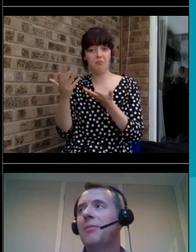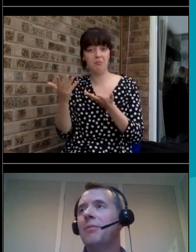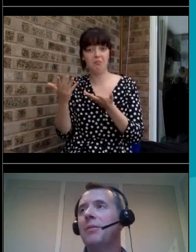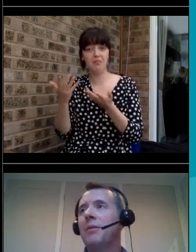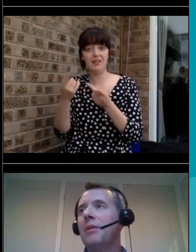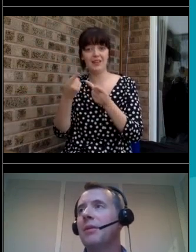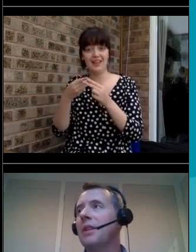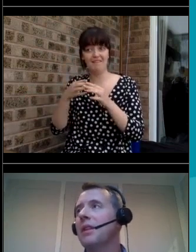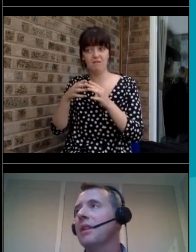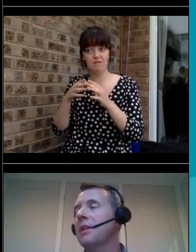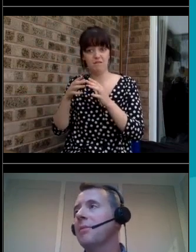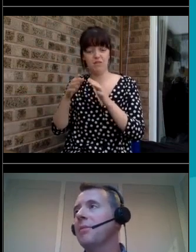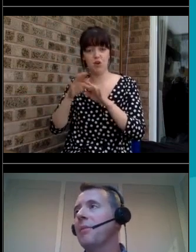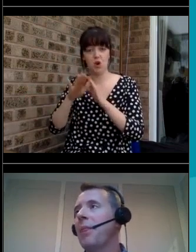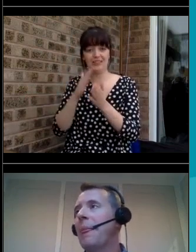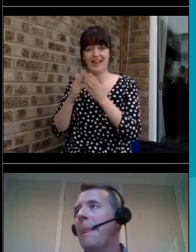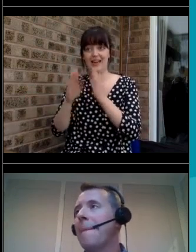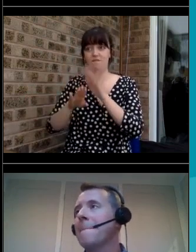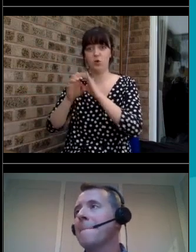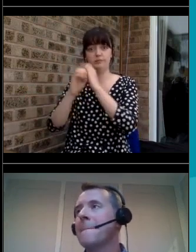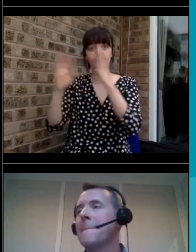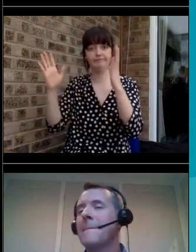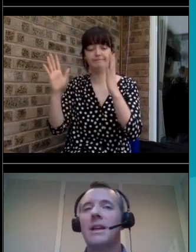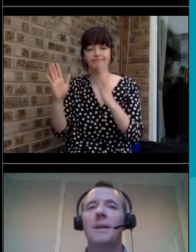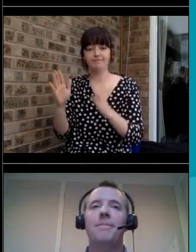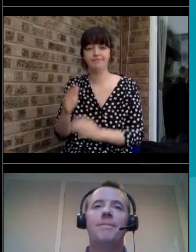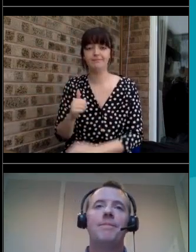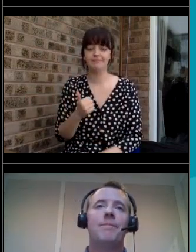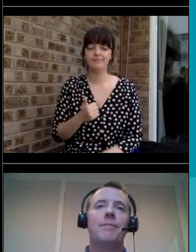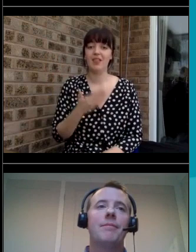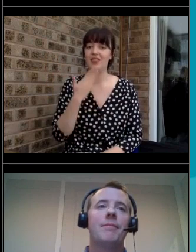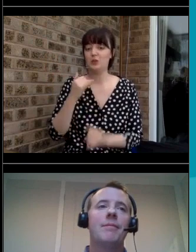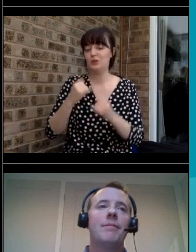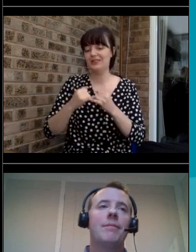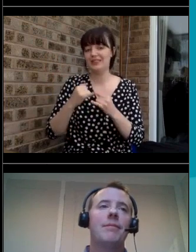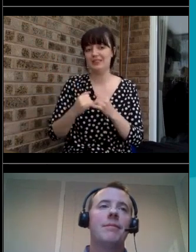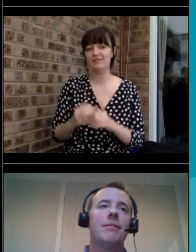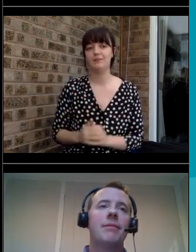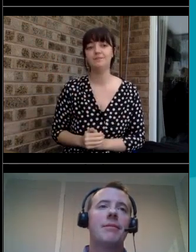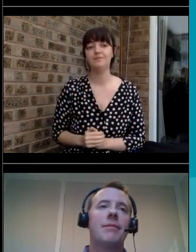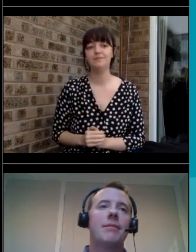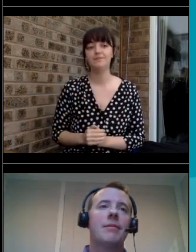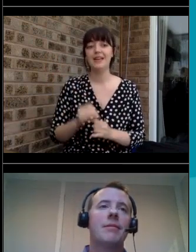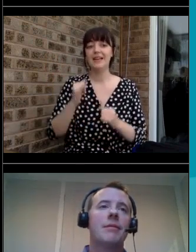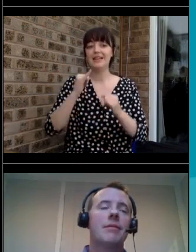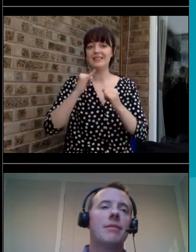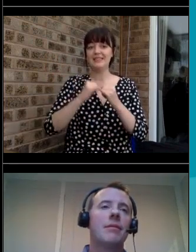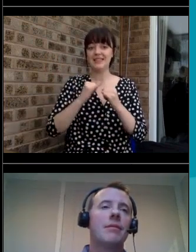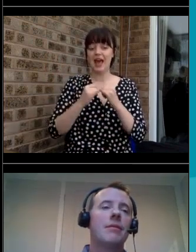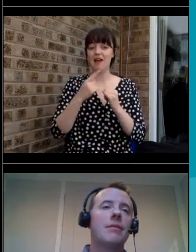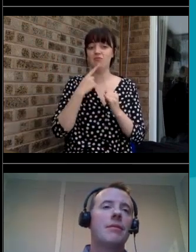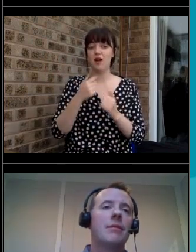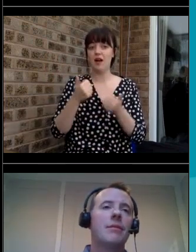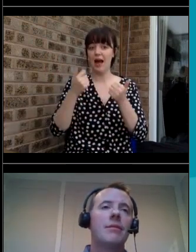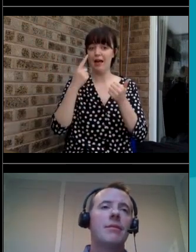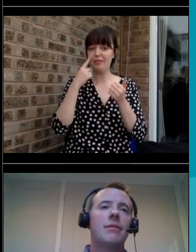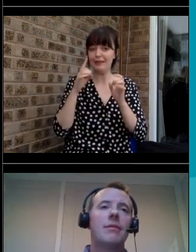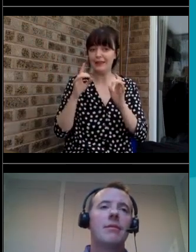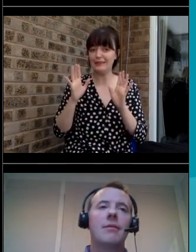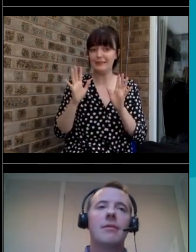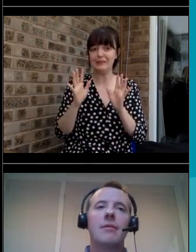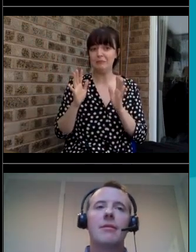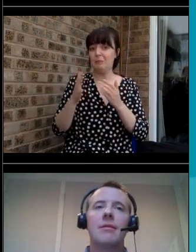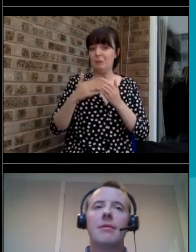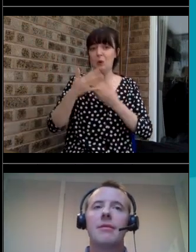sufficient. Thank you, Steve. Thanks very much indeed. Okay, I think that's probably all we've got time for